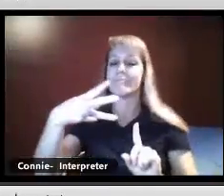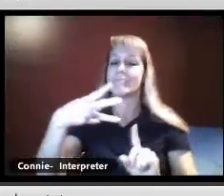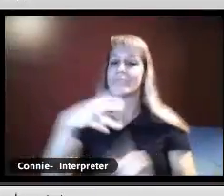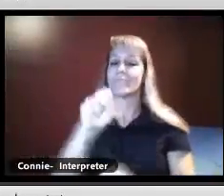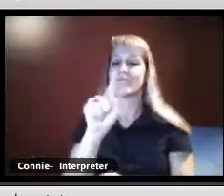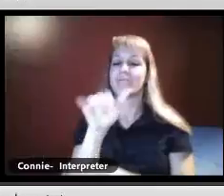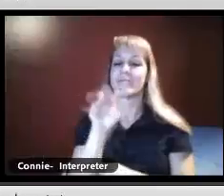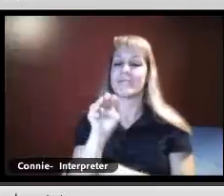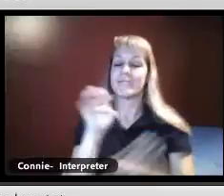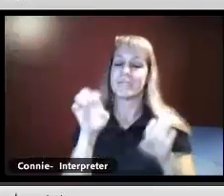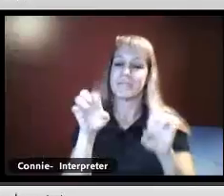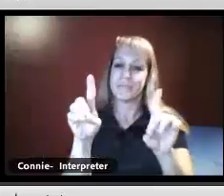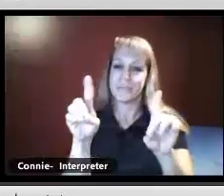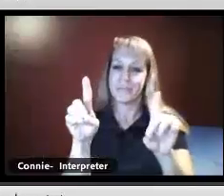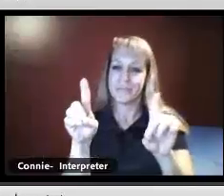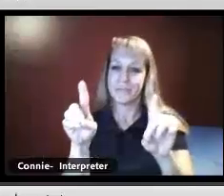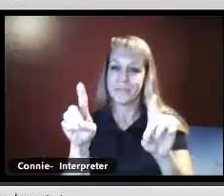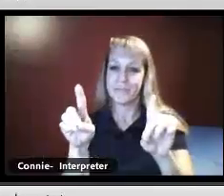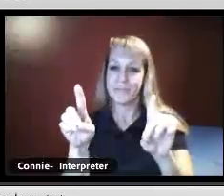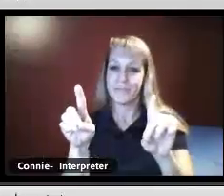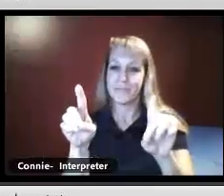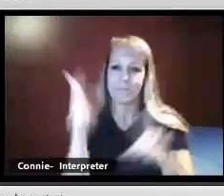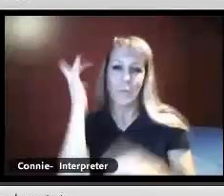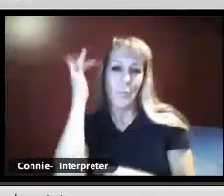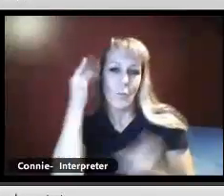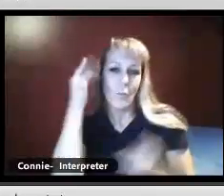education has come about.